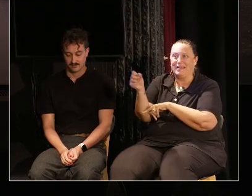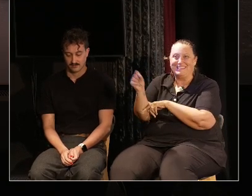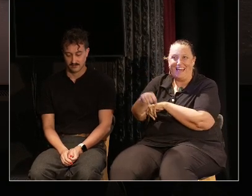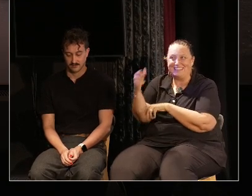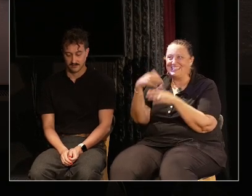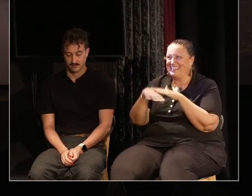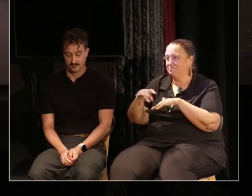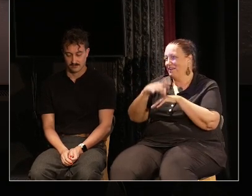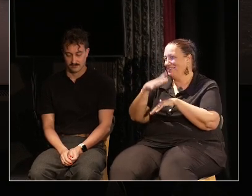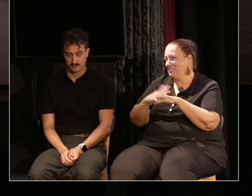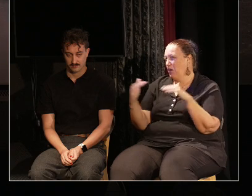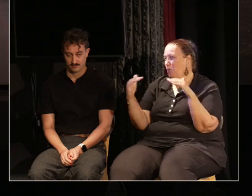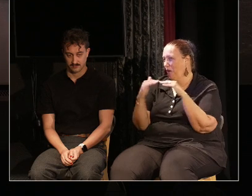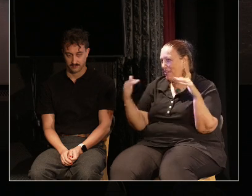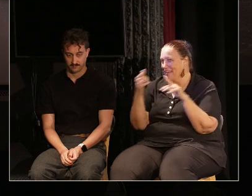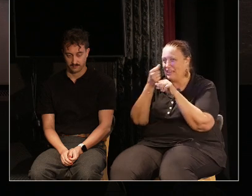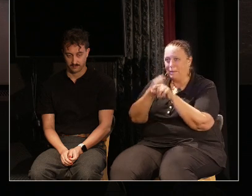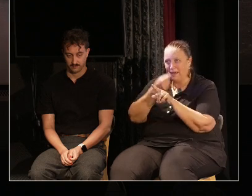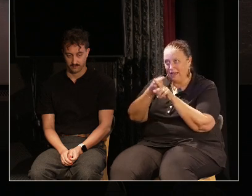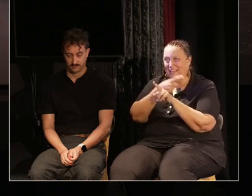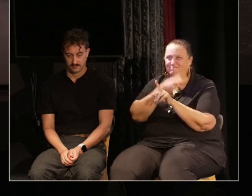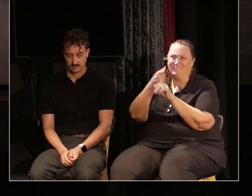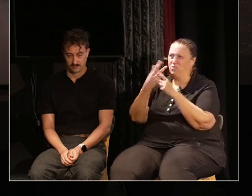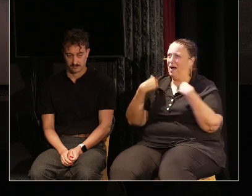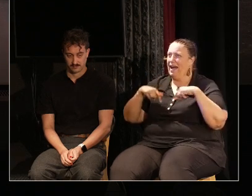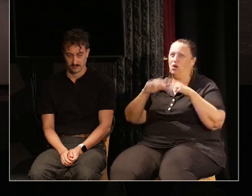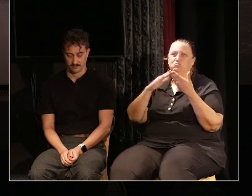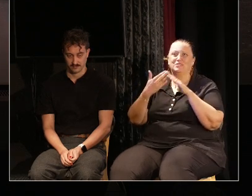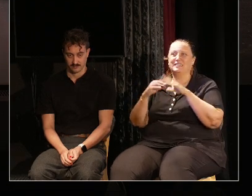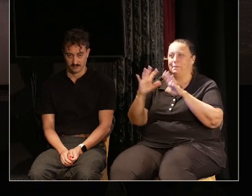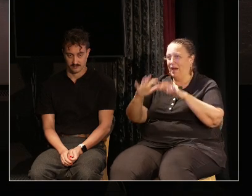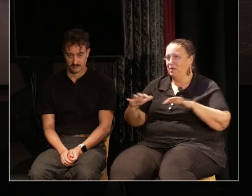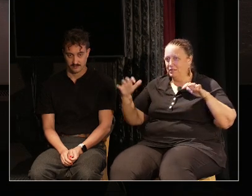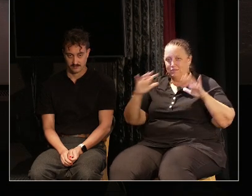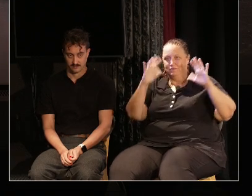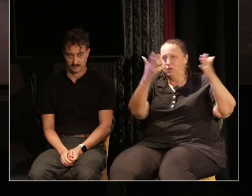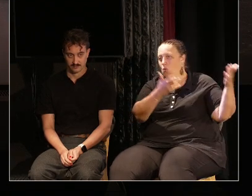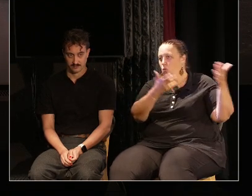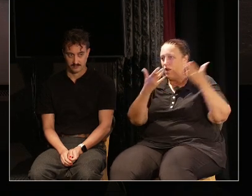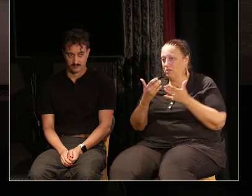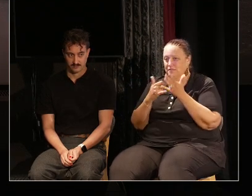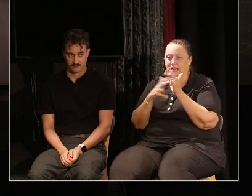marriage equality campaign and has advocated for our communities in Parliament. So please welcome Senator Andrew Bragg.